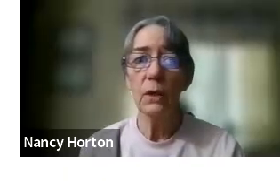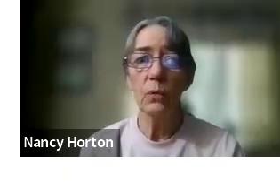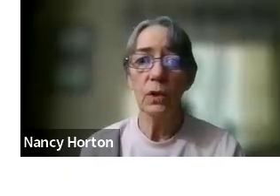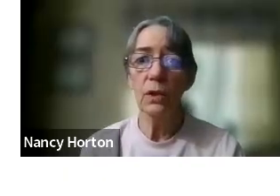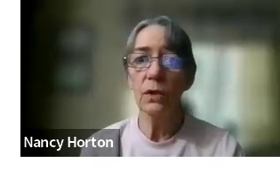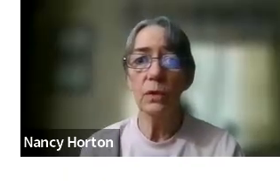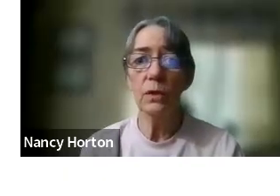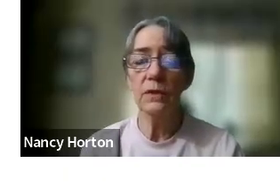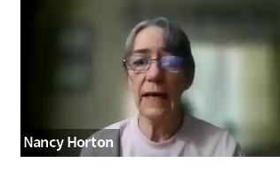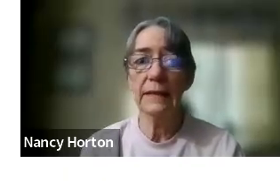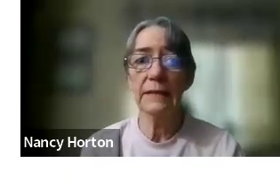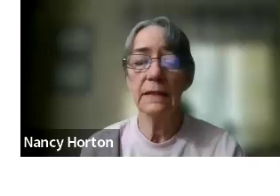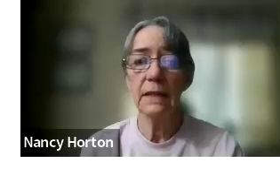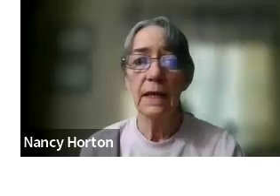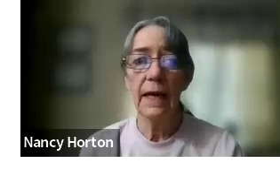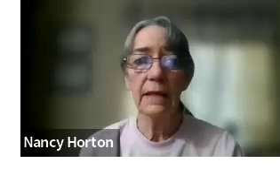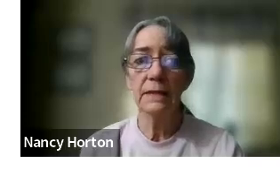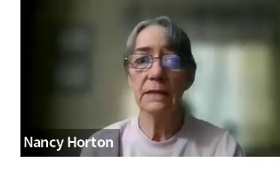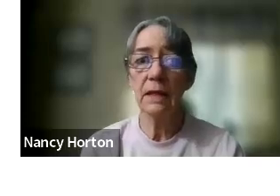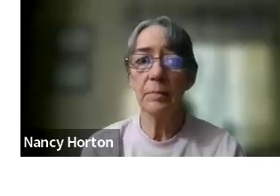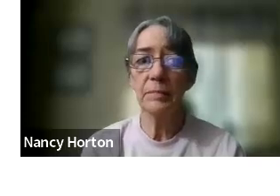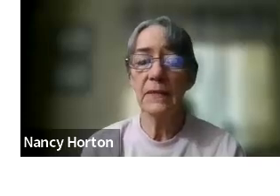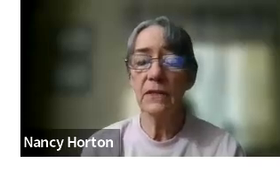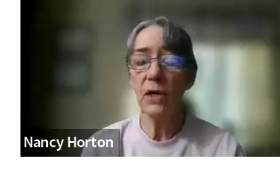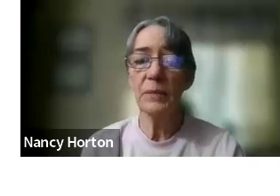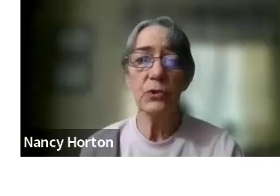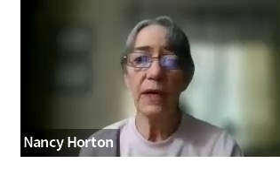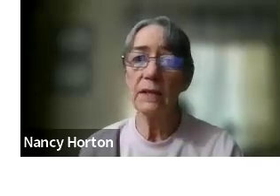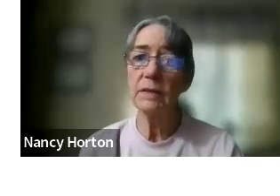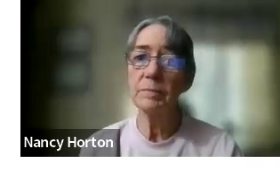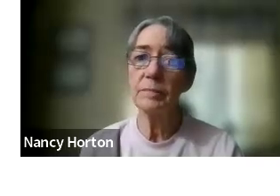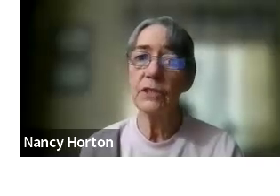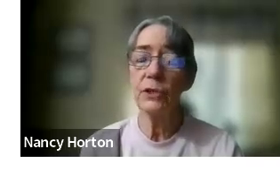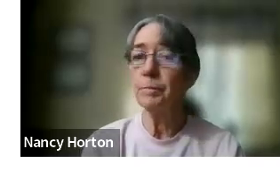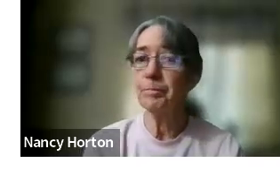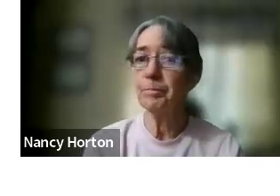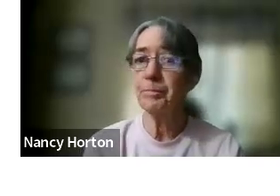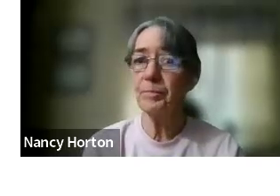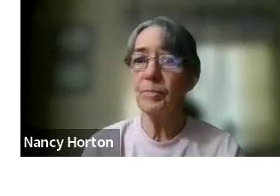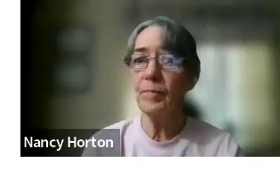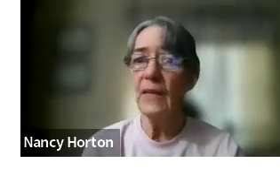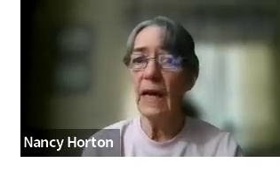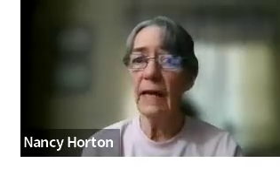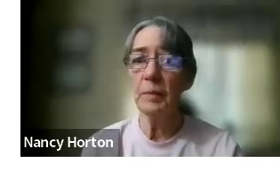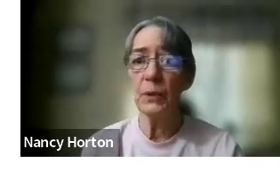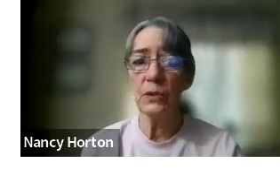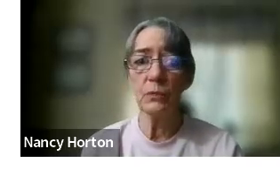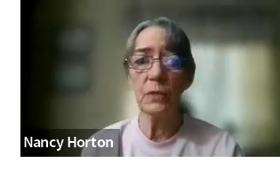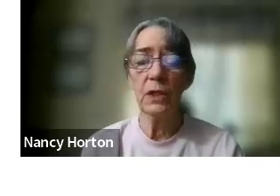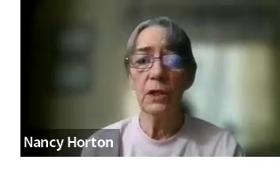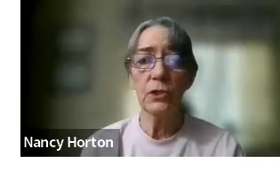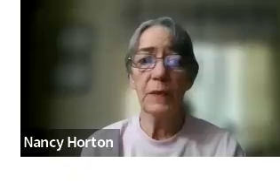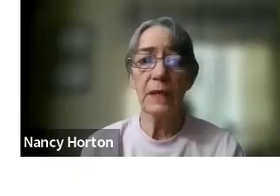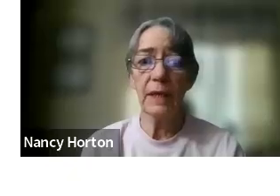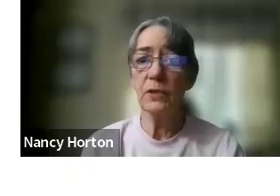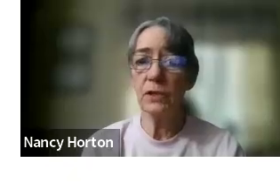what work or task has the dog been trained to do? And the